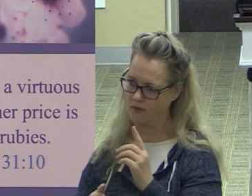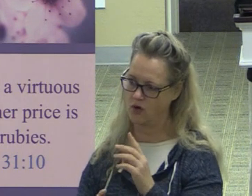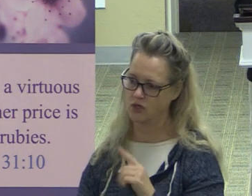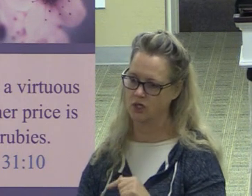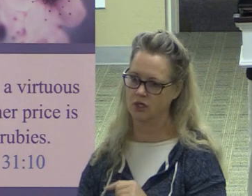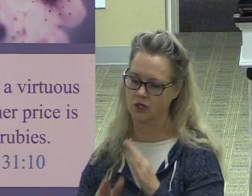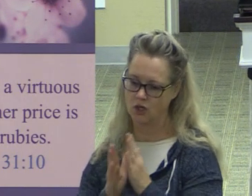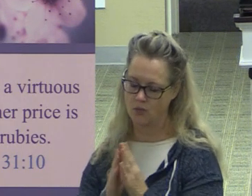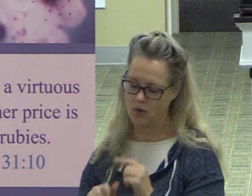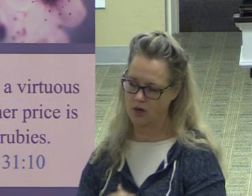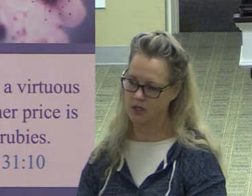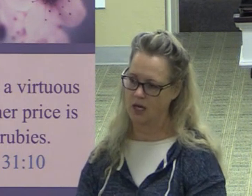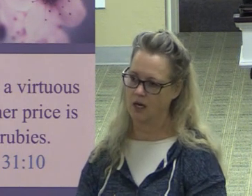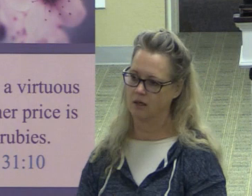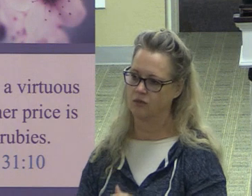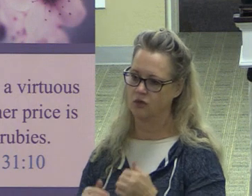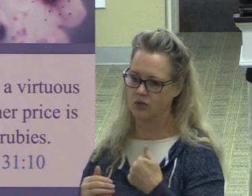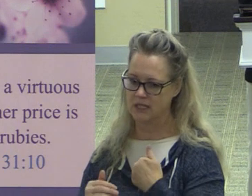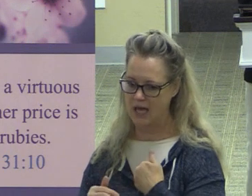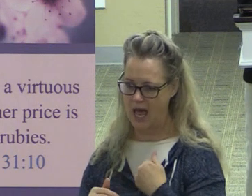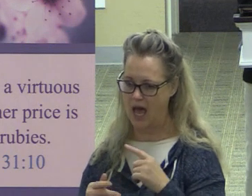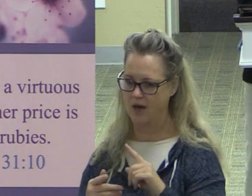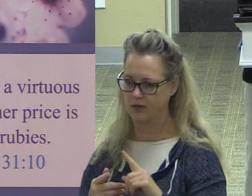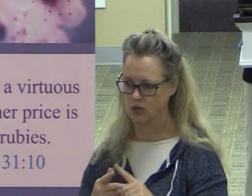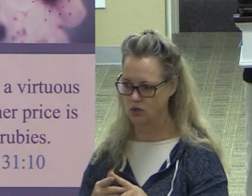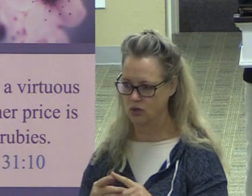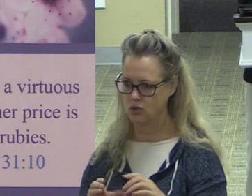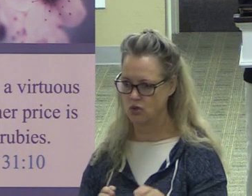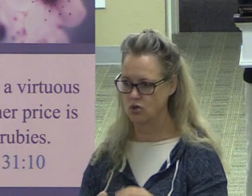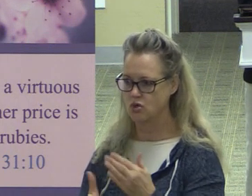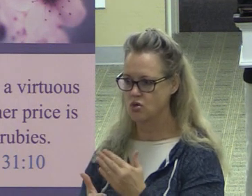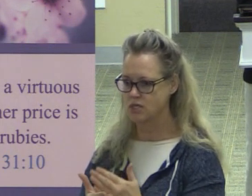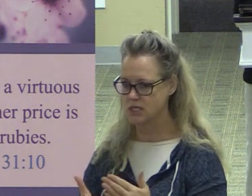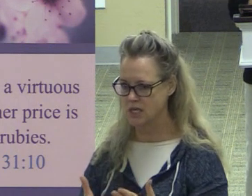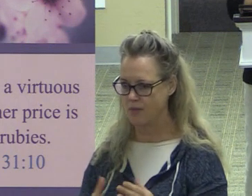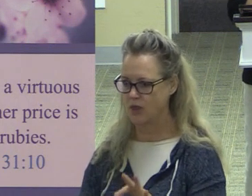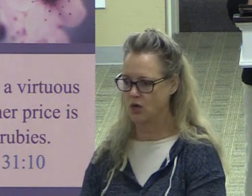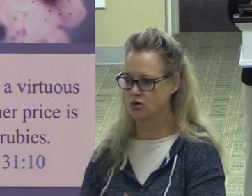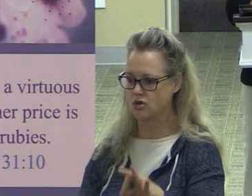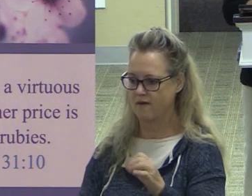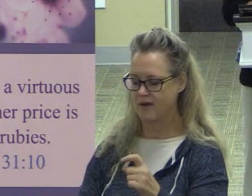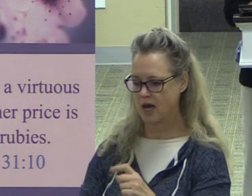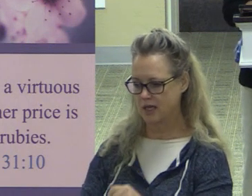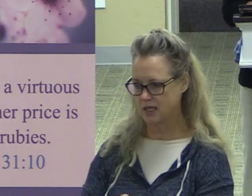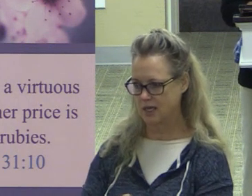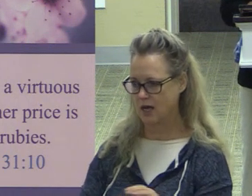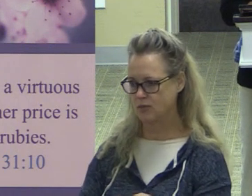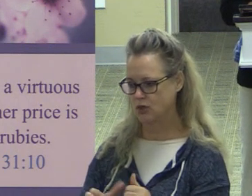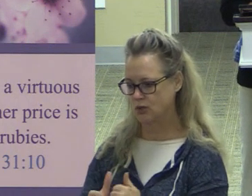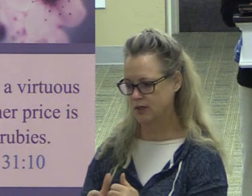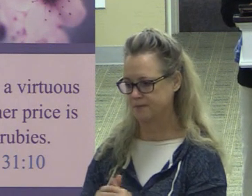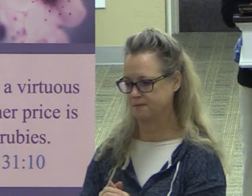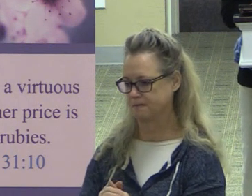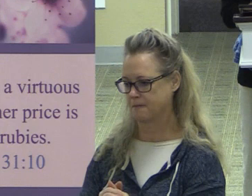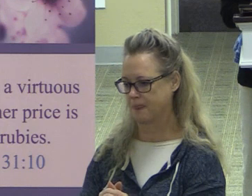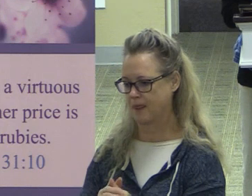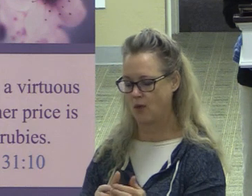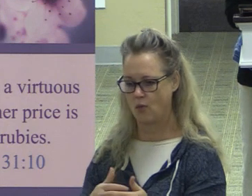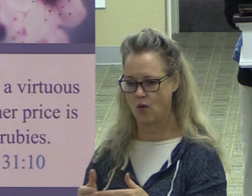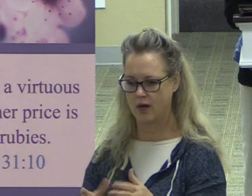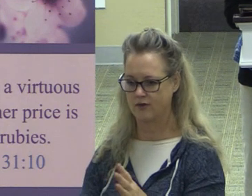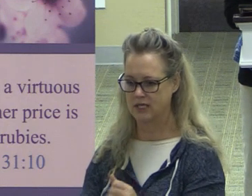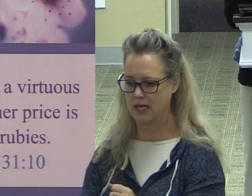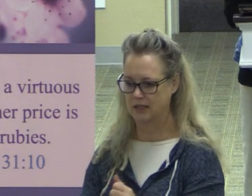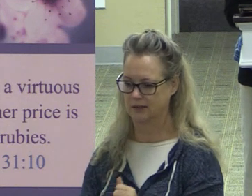time. You've just got to do something to find the time to do it, whatever it